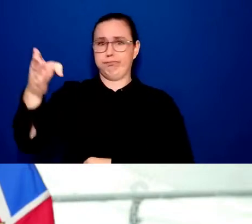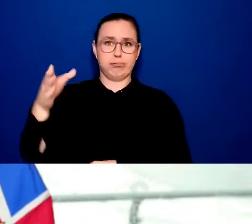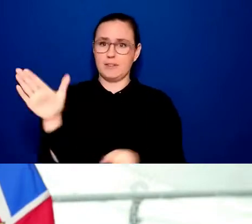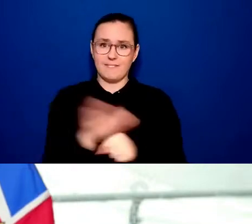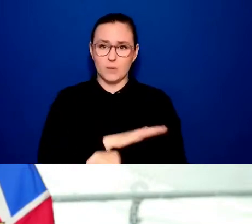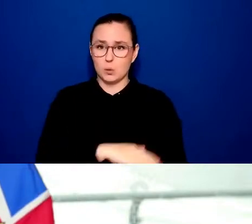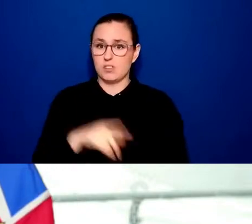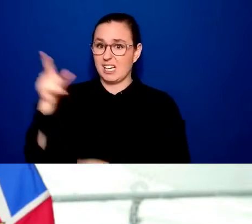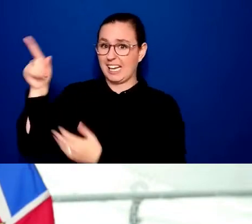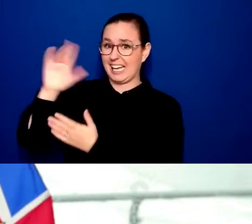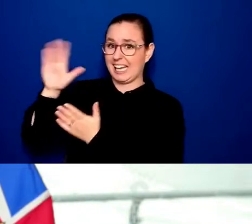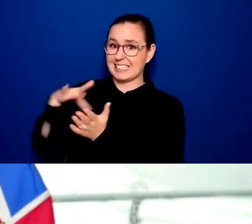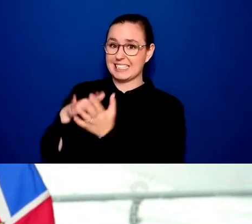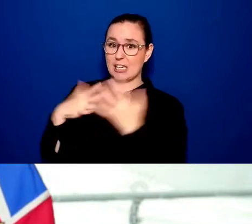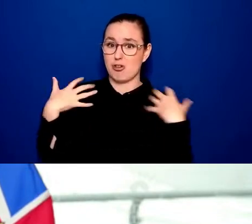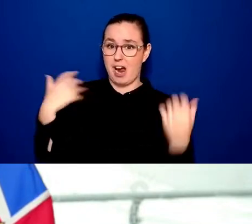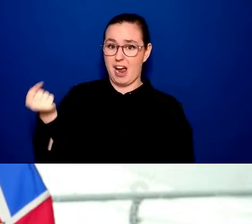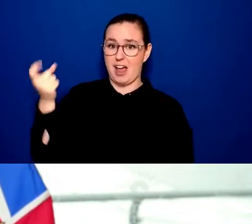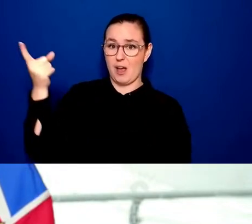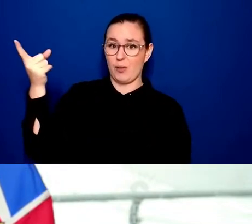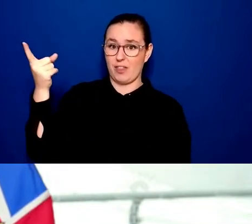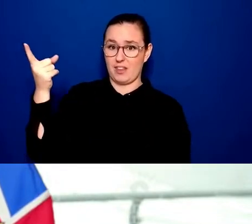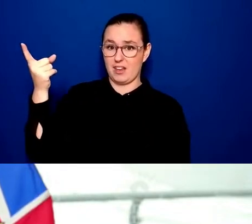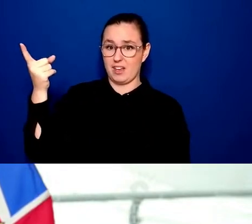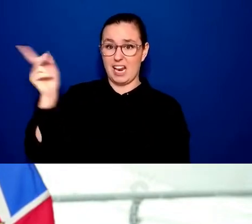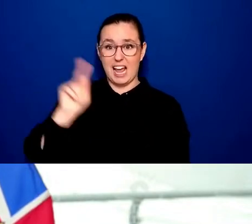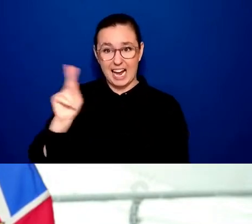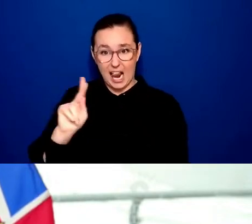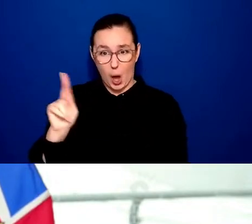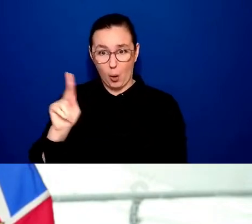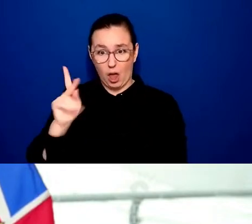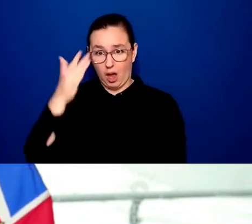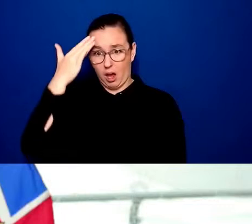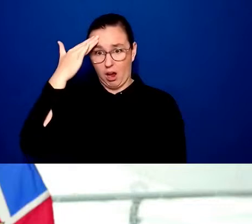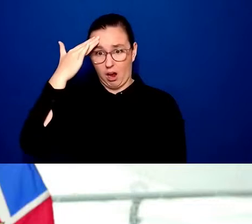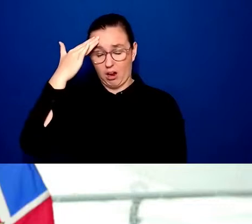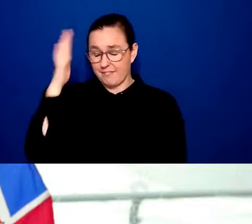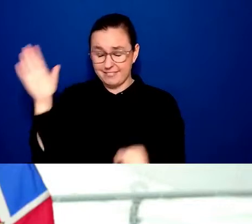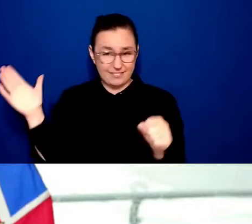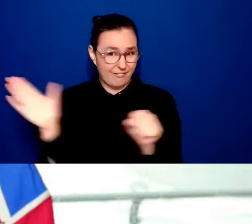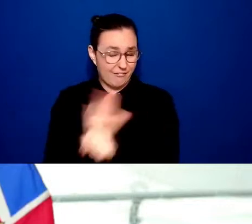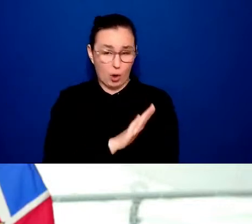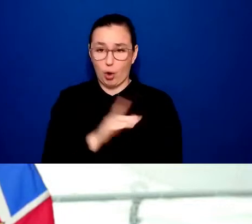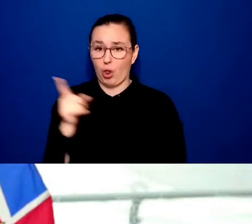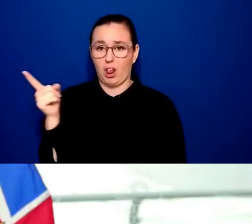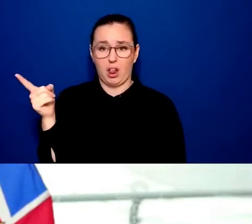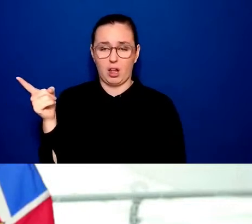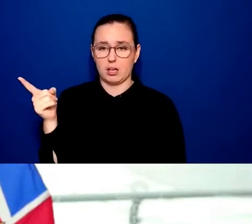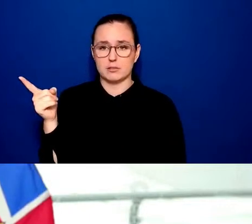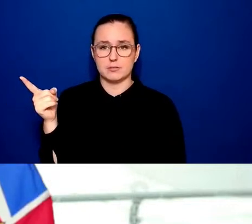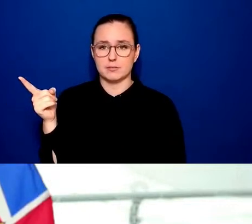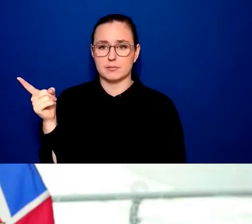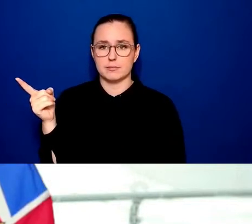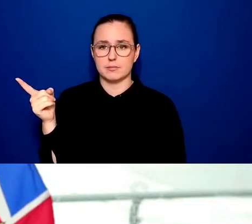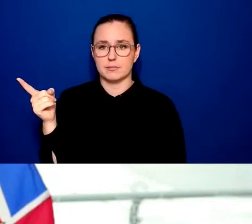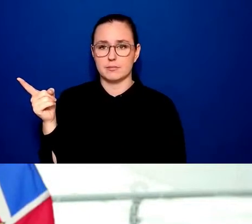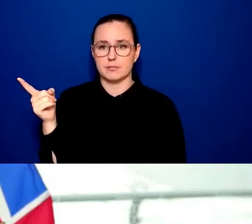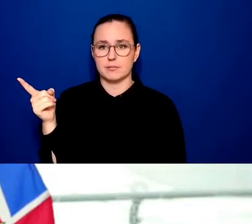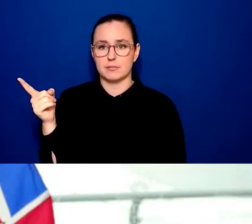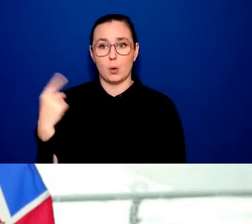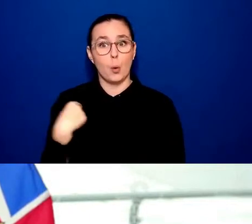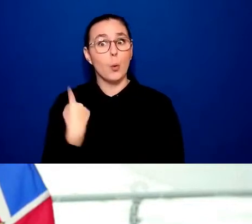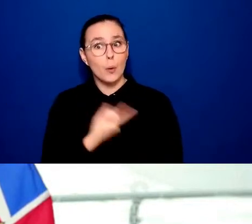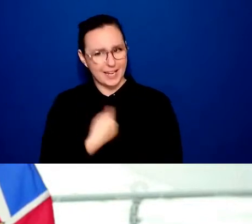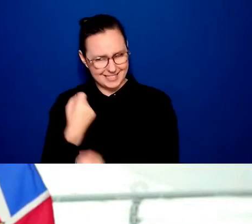in Interior Health, for example, such as Royal Inland in Kelowna. But in particular, we've been taking steps to support the